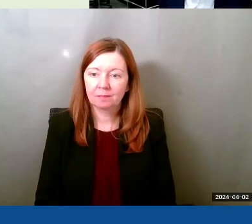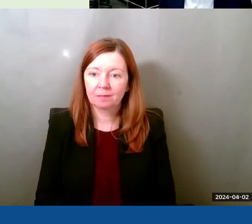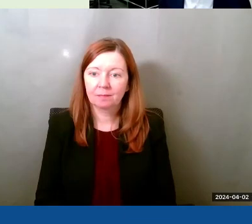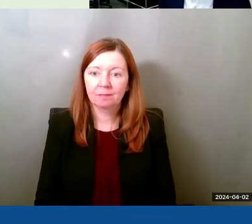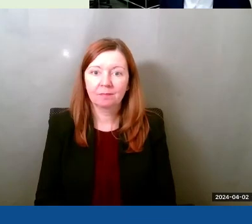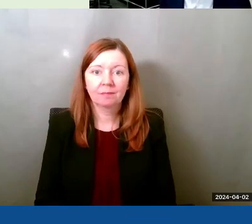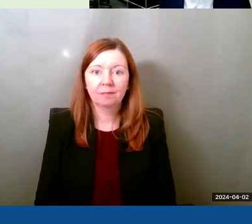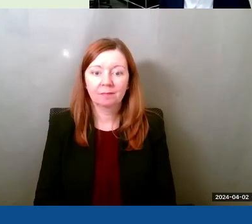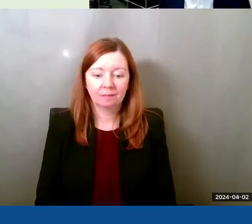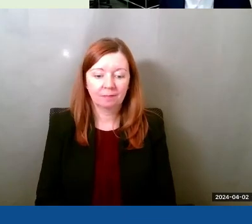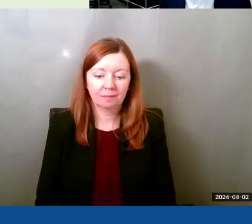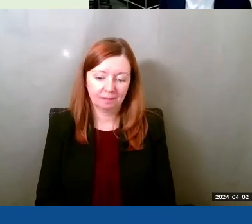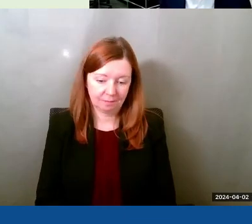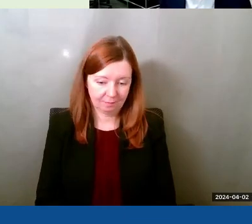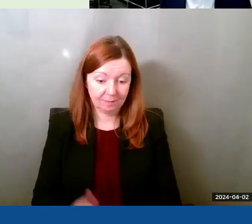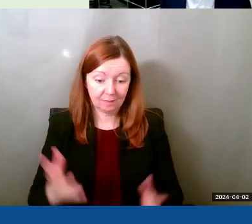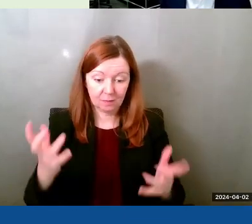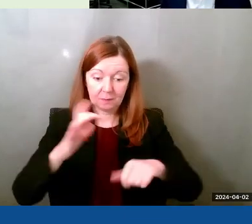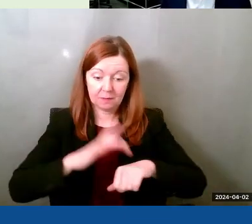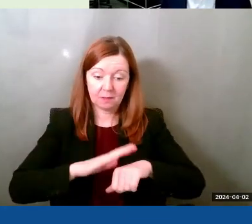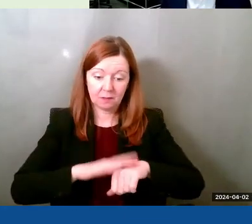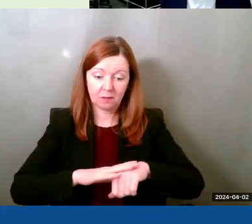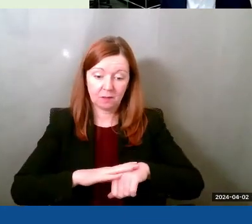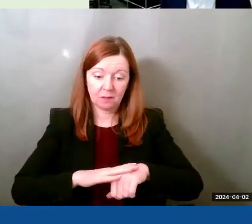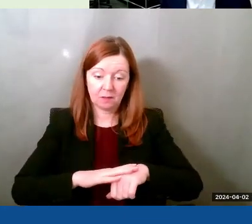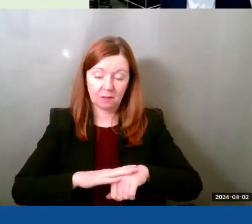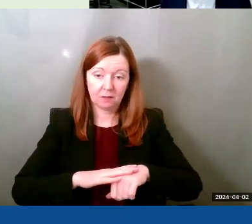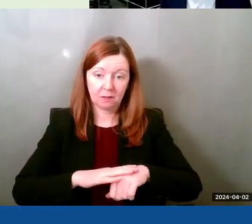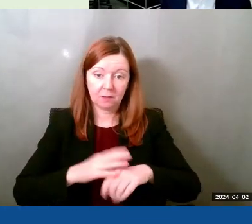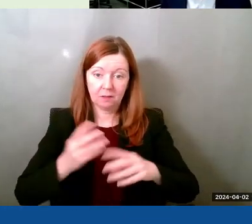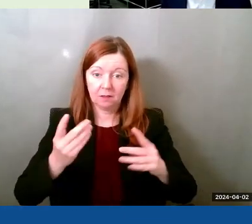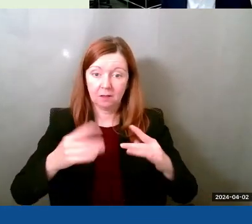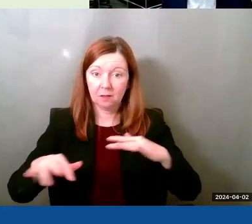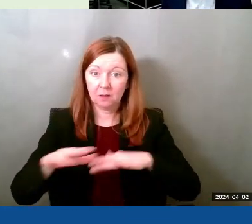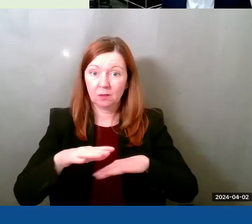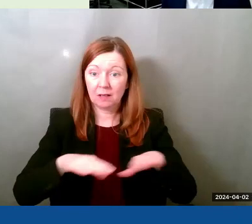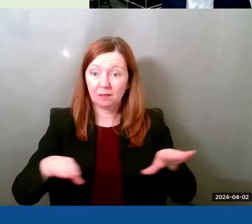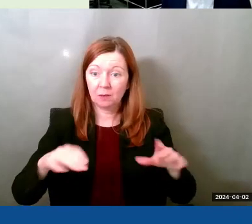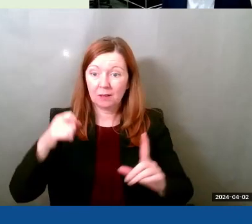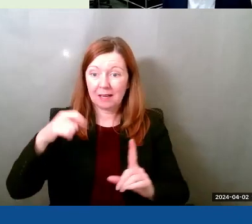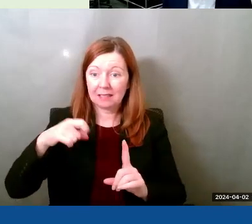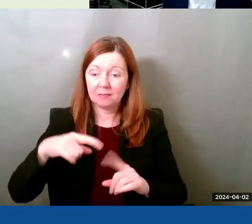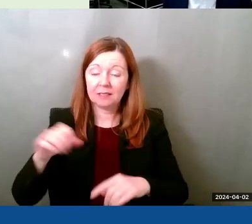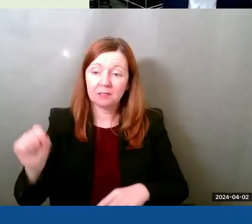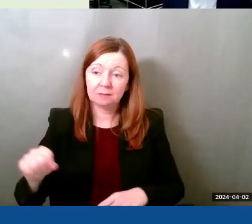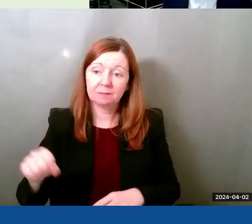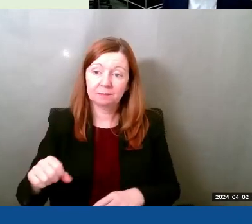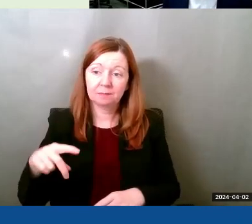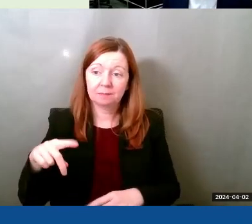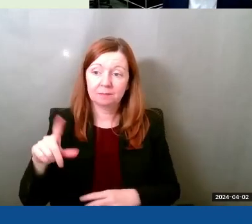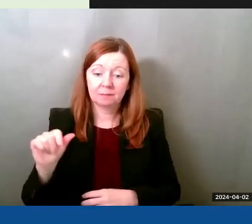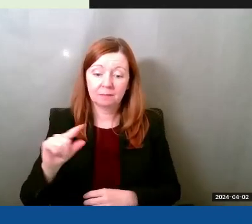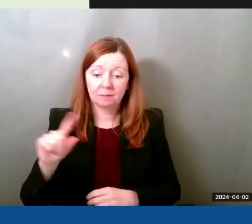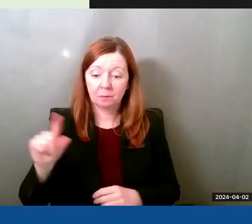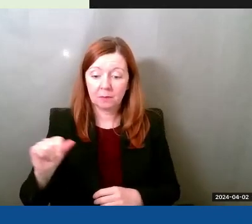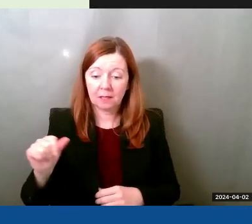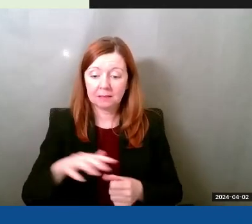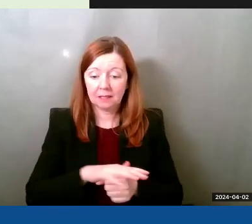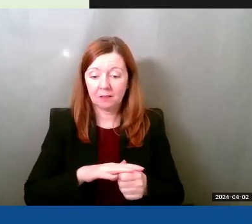And did you want me to touch on the ground floor activation? Yeah, plaza areas and